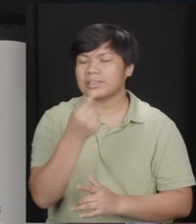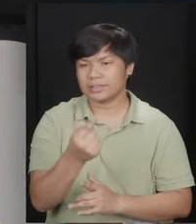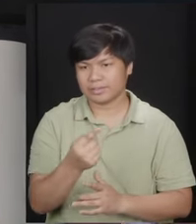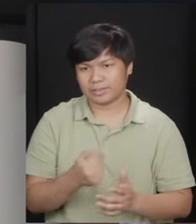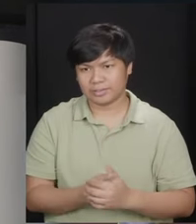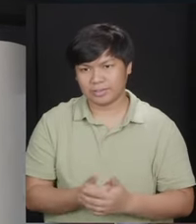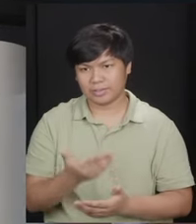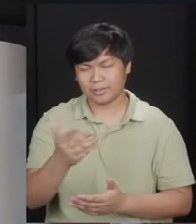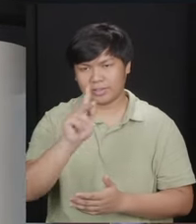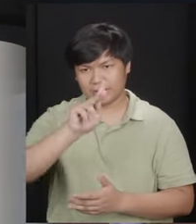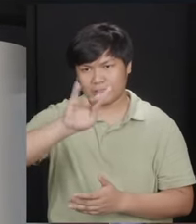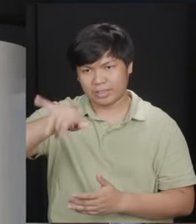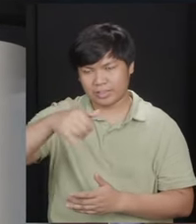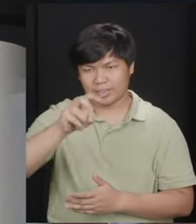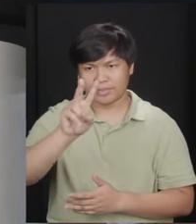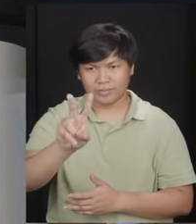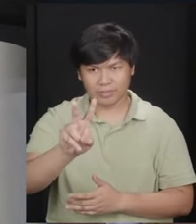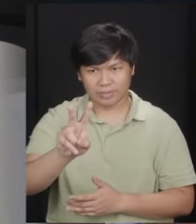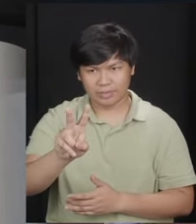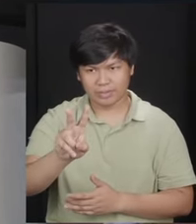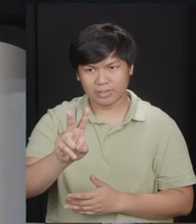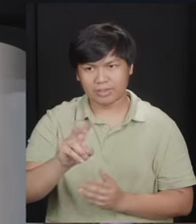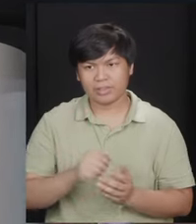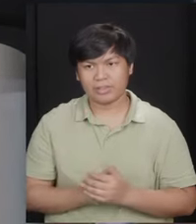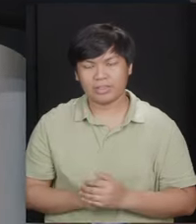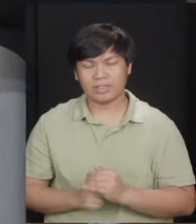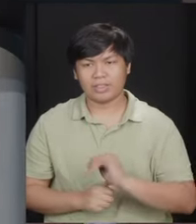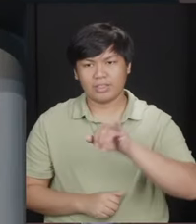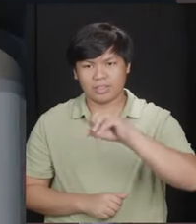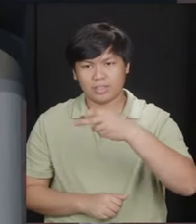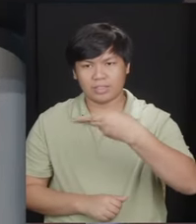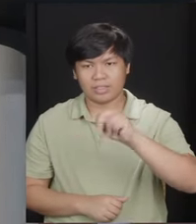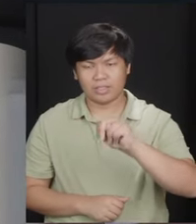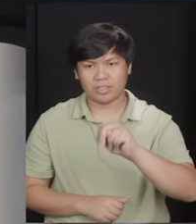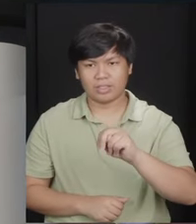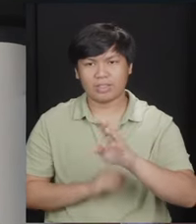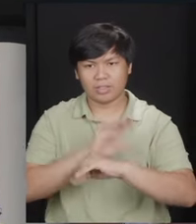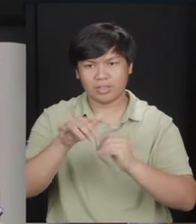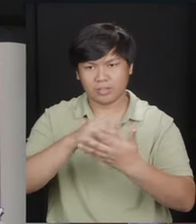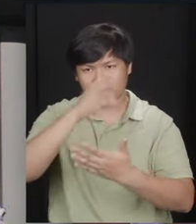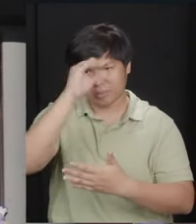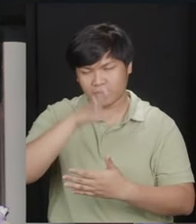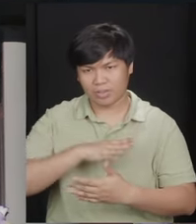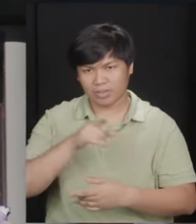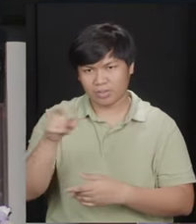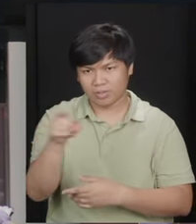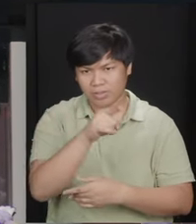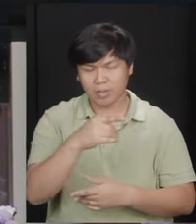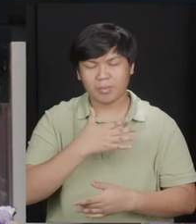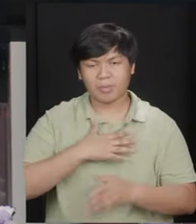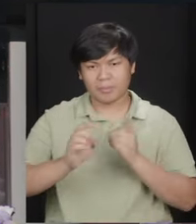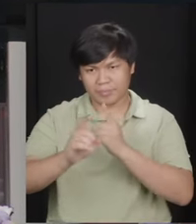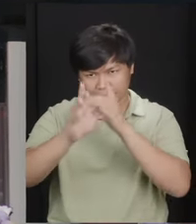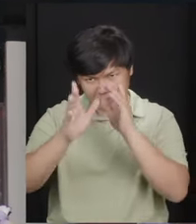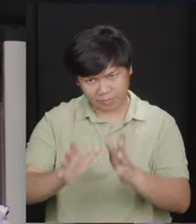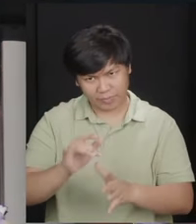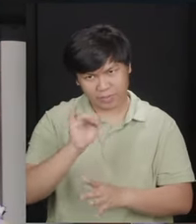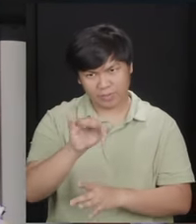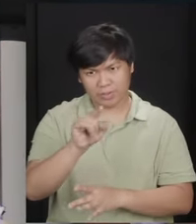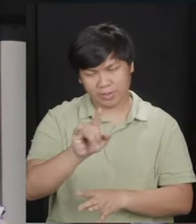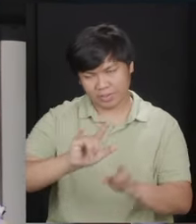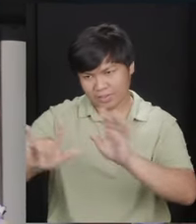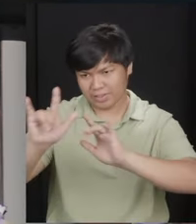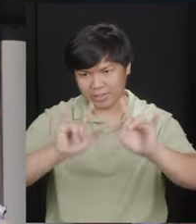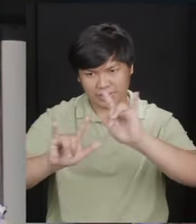are King James people like yours truly. John 13:35, by this all men shall know ye are my disciples if ye love